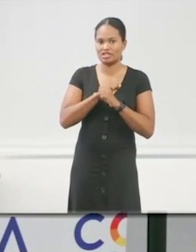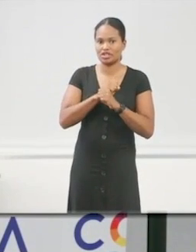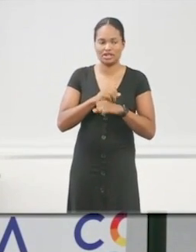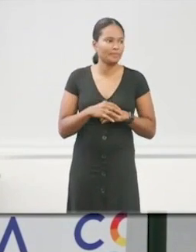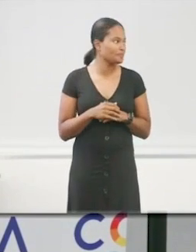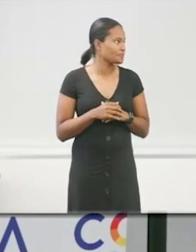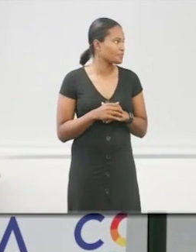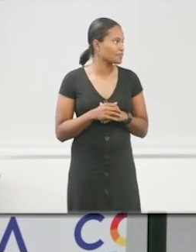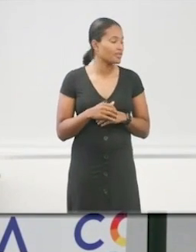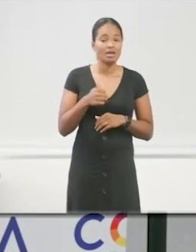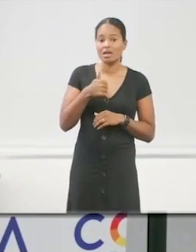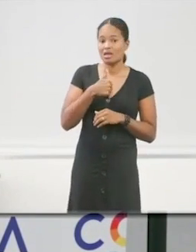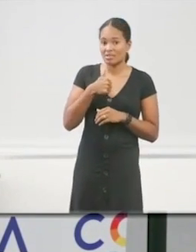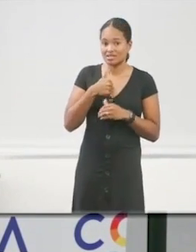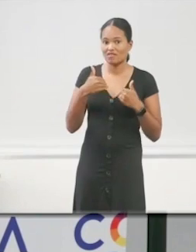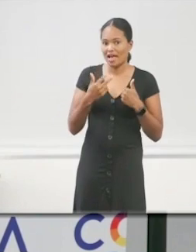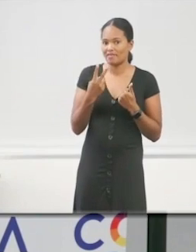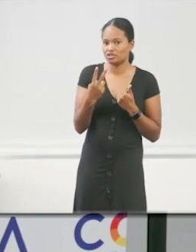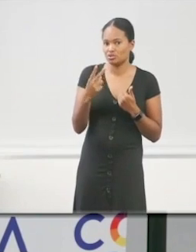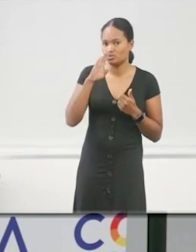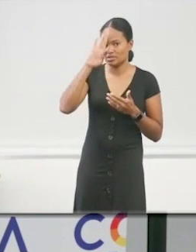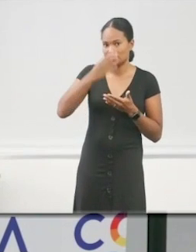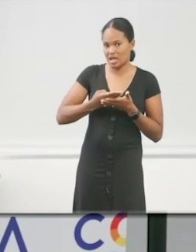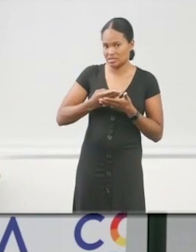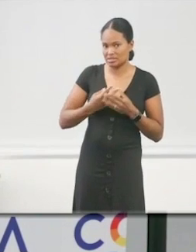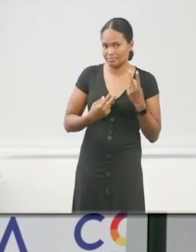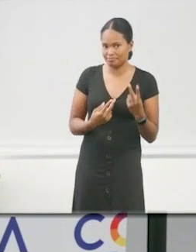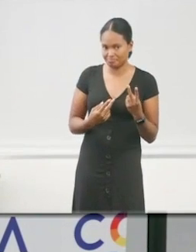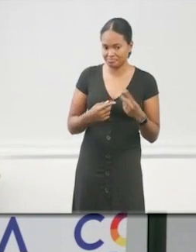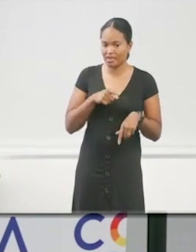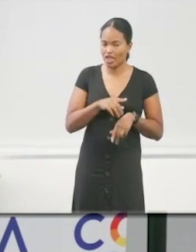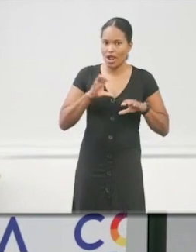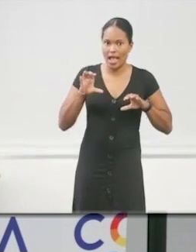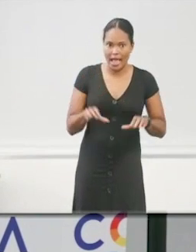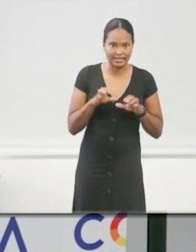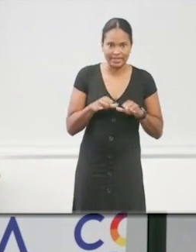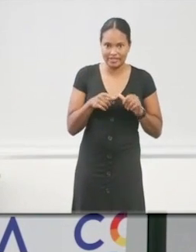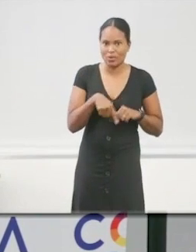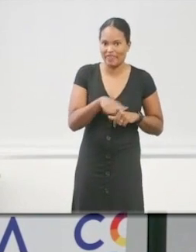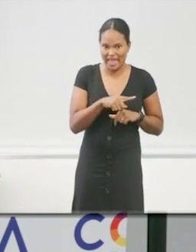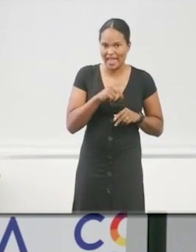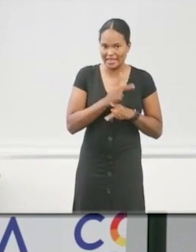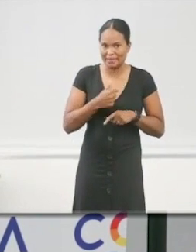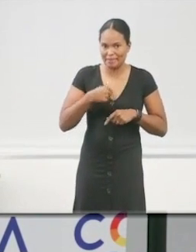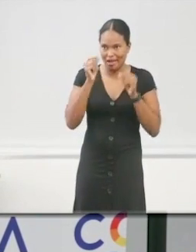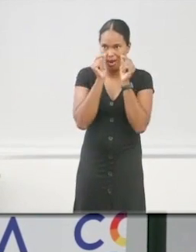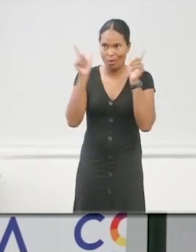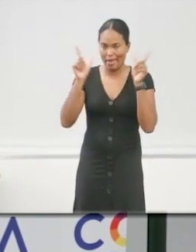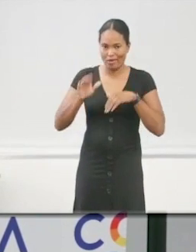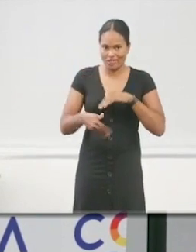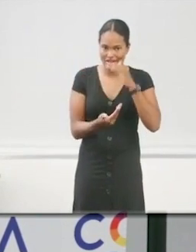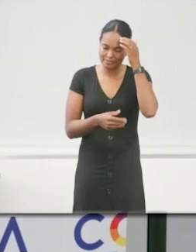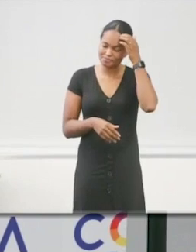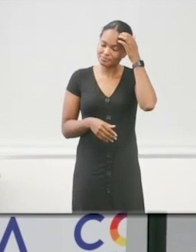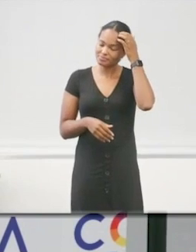So I have 2 little boys, so they do keep me up, not because they're stressful, just because they're active boys. From a cybersecurity